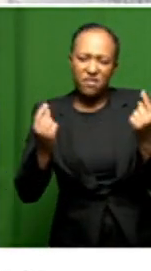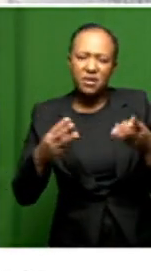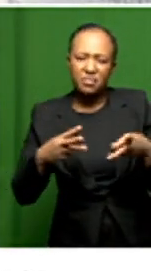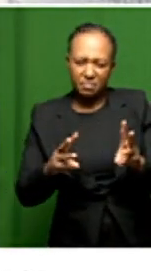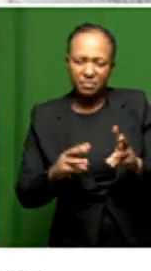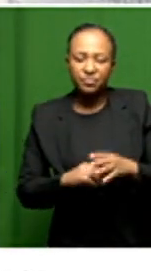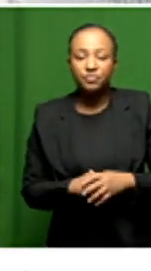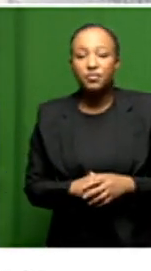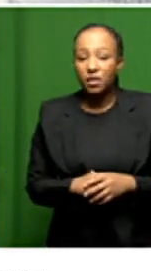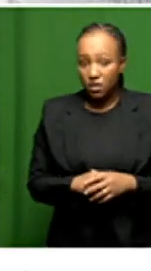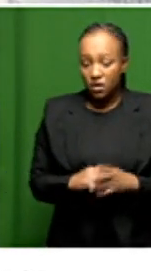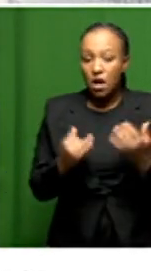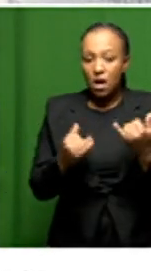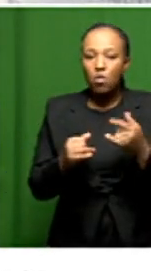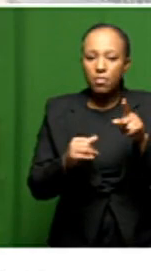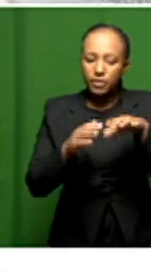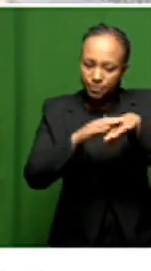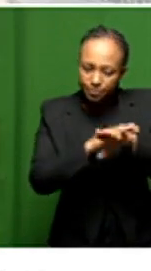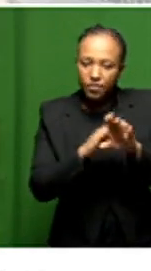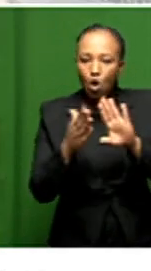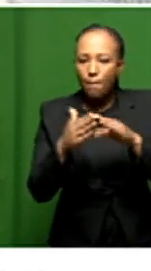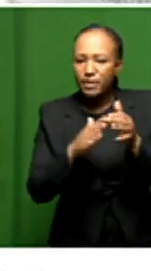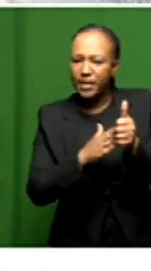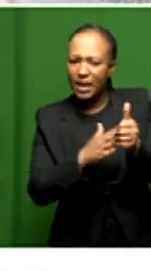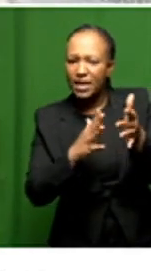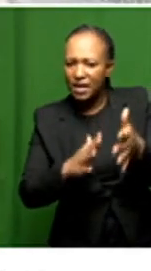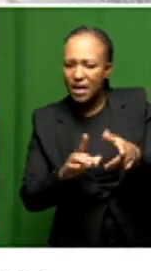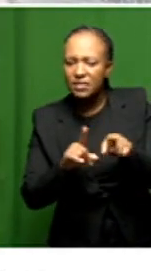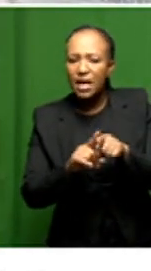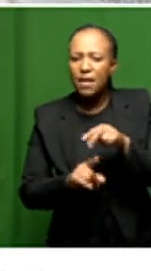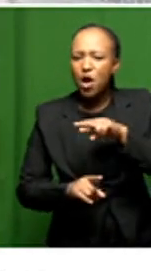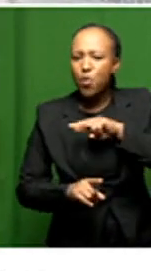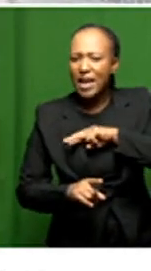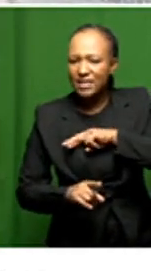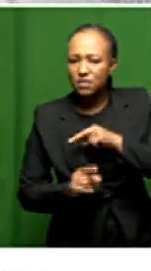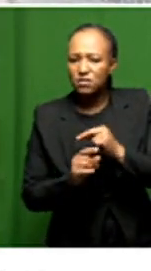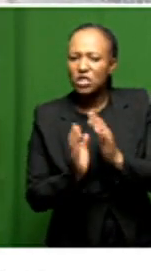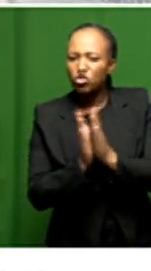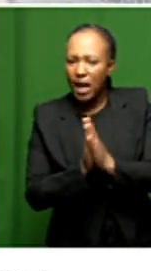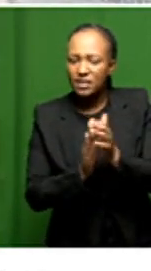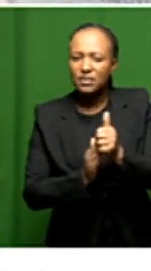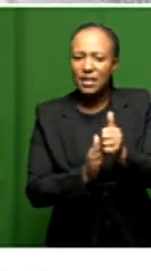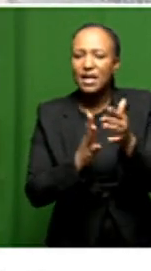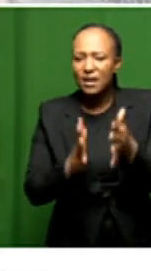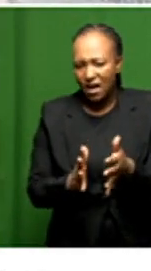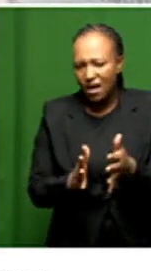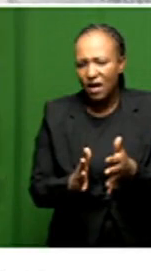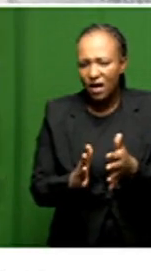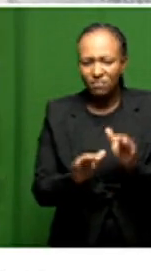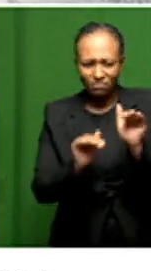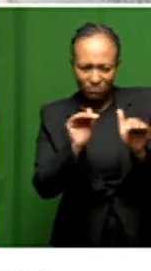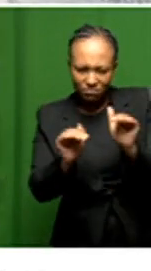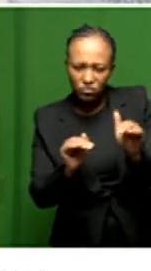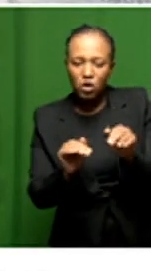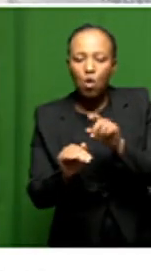is where we need to get out to the community leaders. I imagine you need to get out to religious leaders and into I suppose places